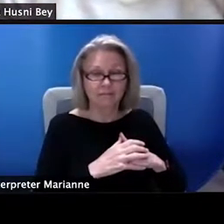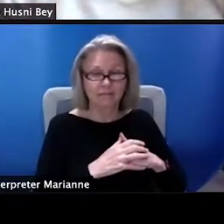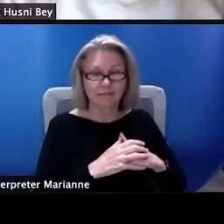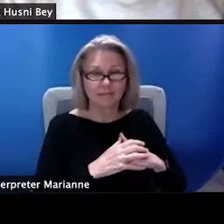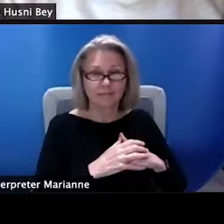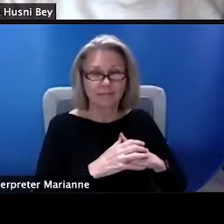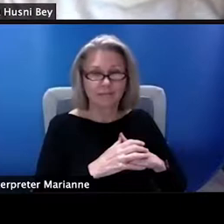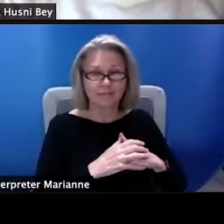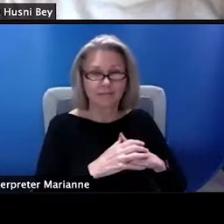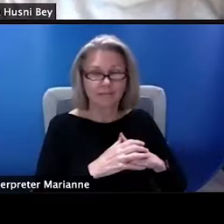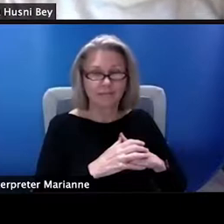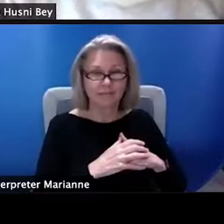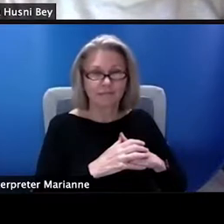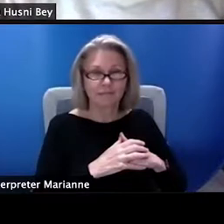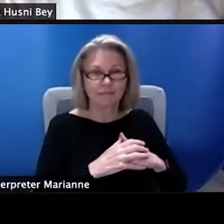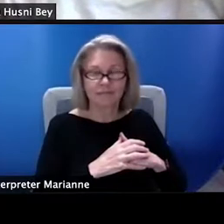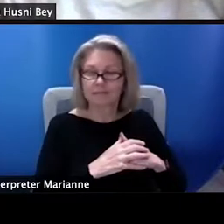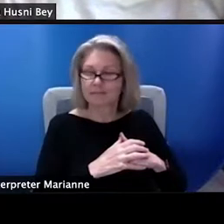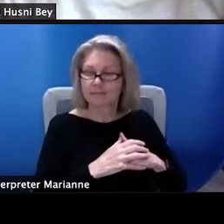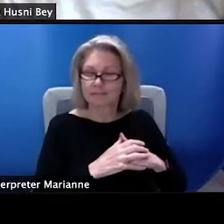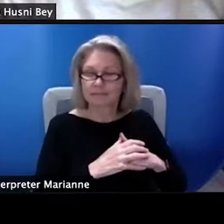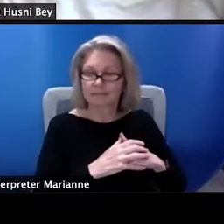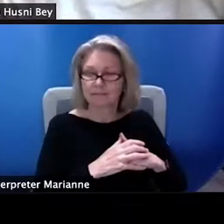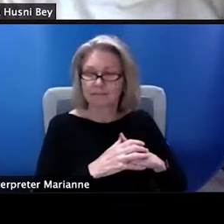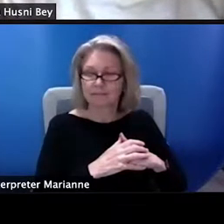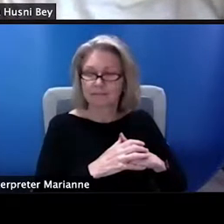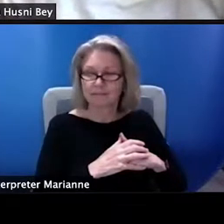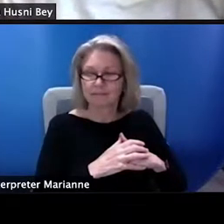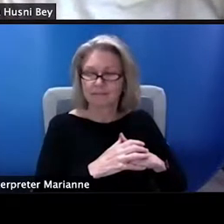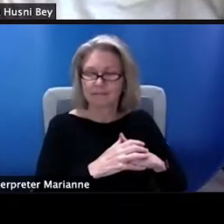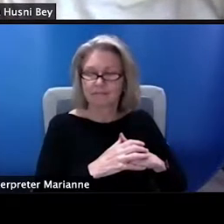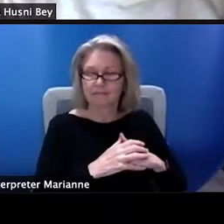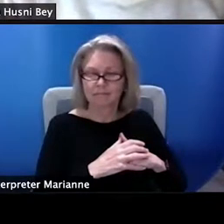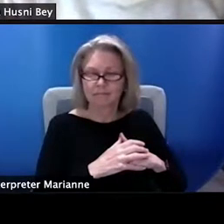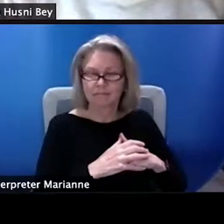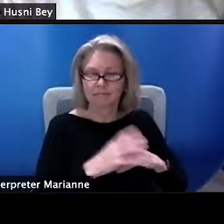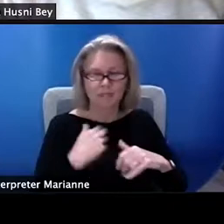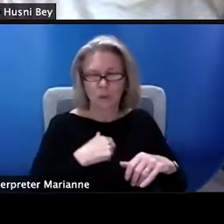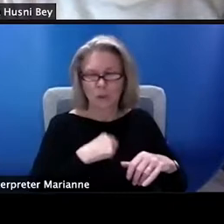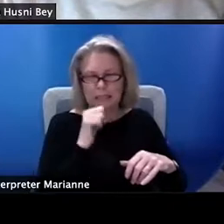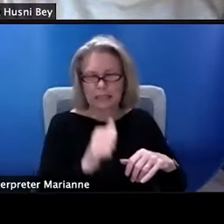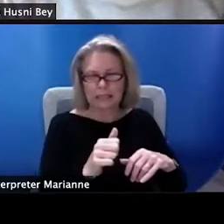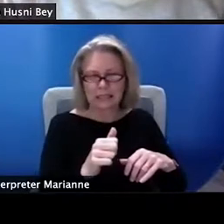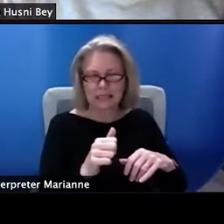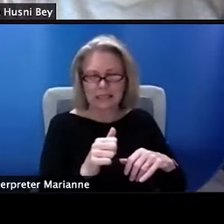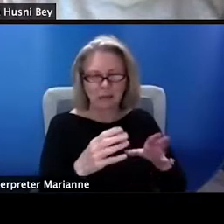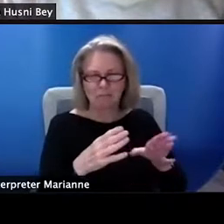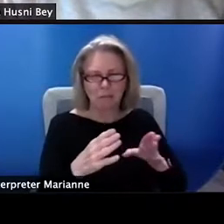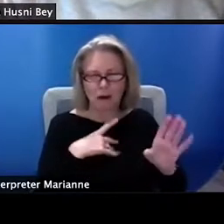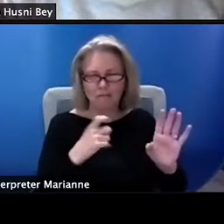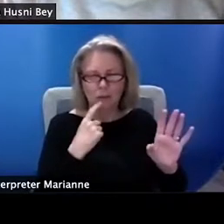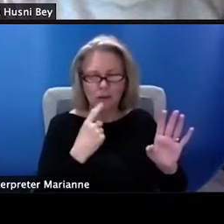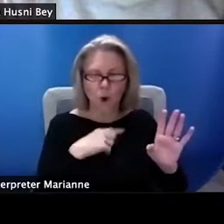Um, we didn't quite prepare, I have to say, so